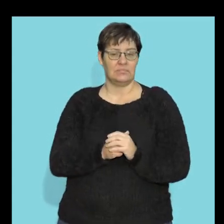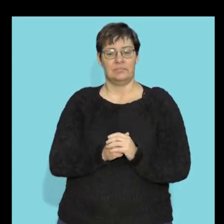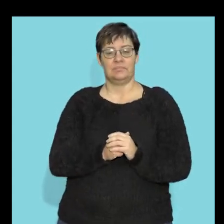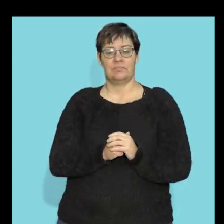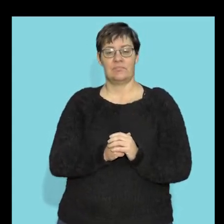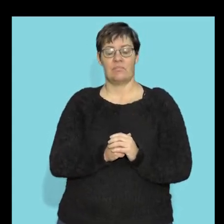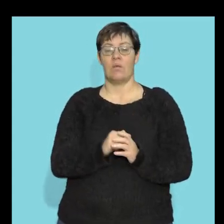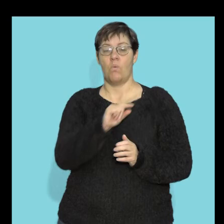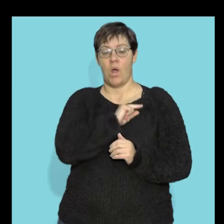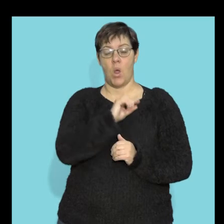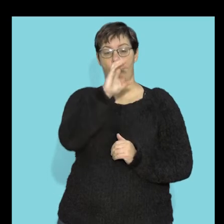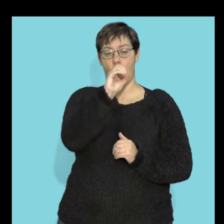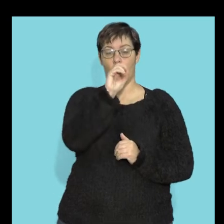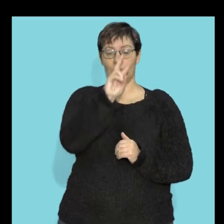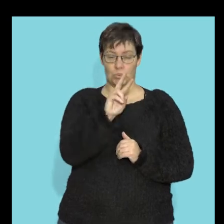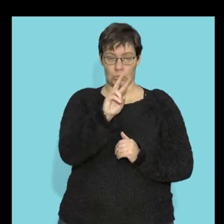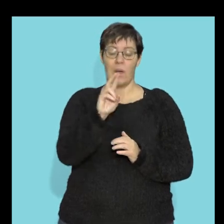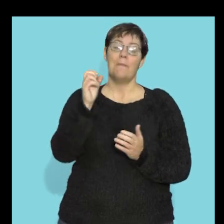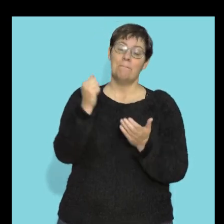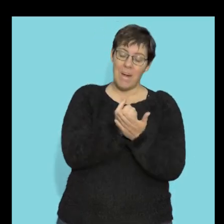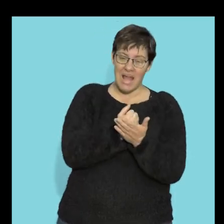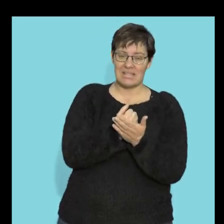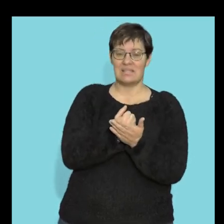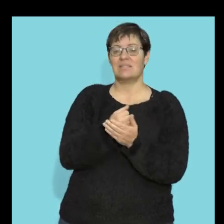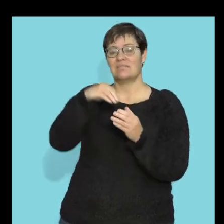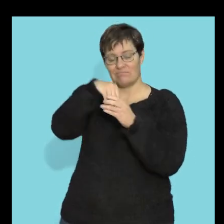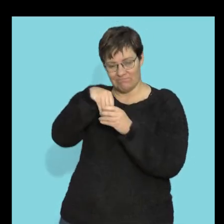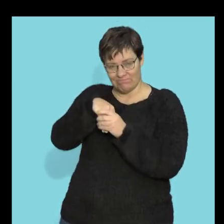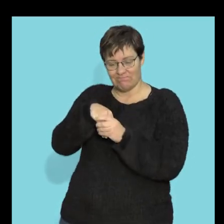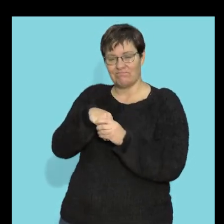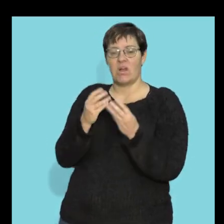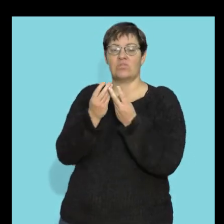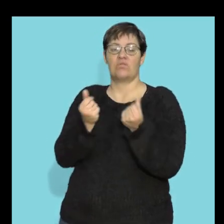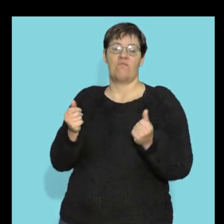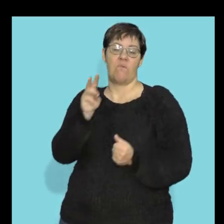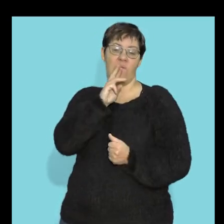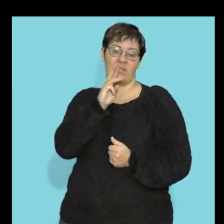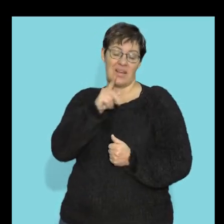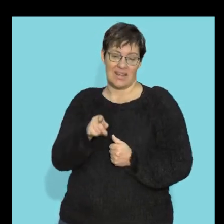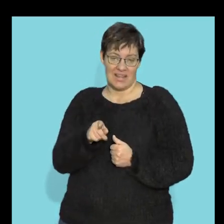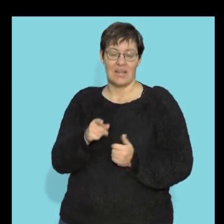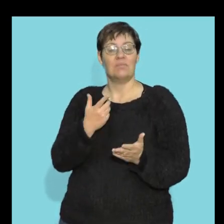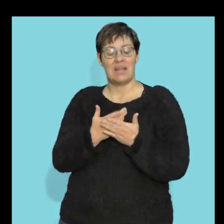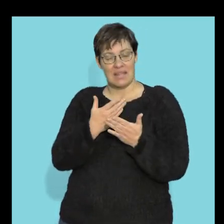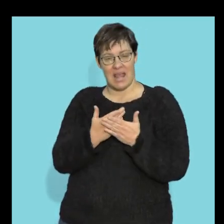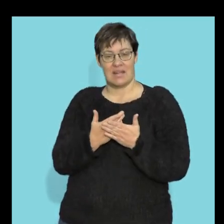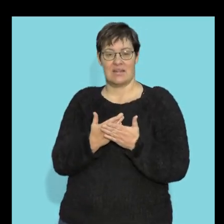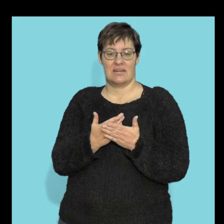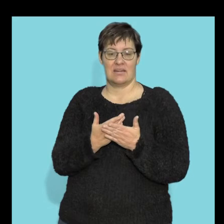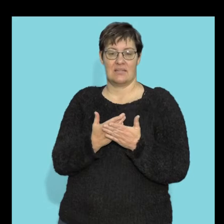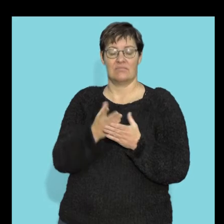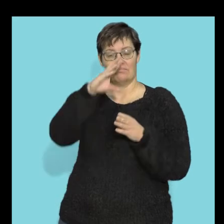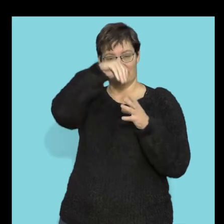because oxygen must be in a solution in order for it to be able for